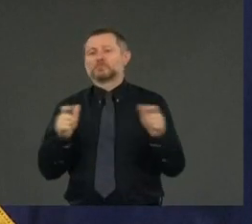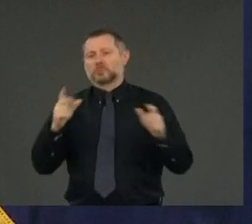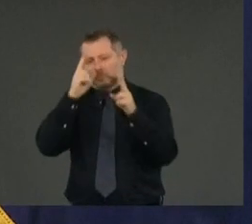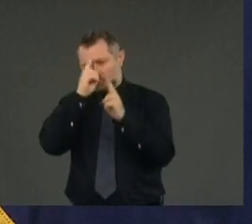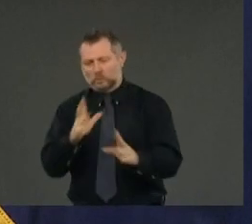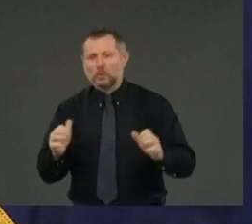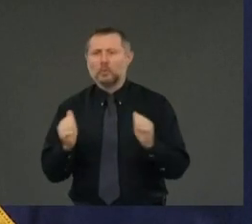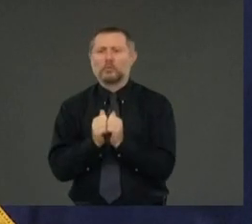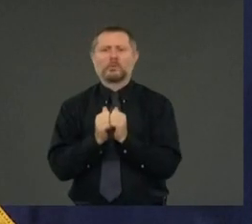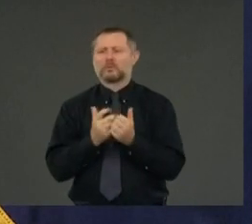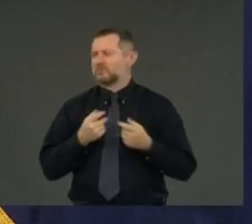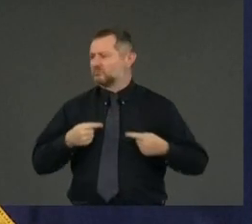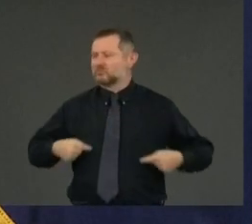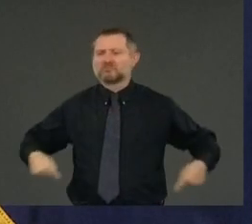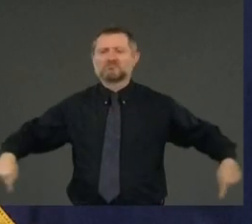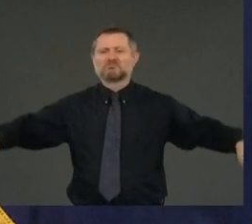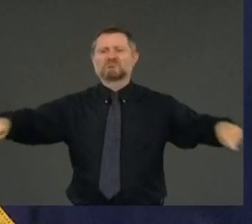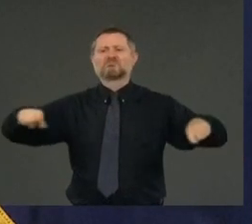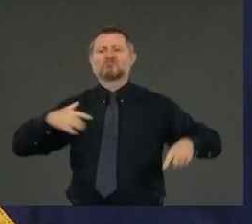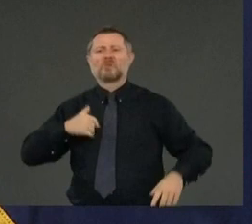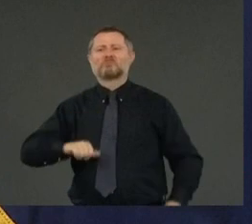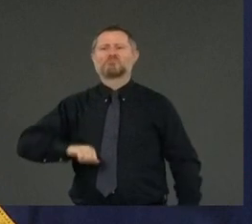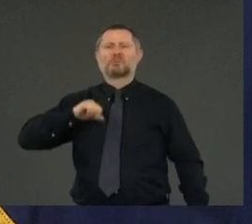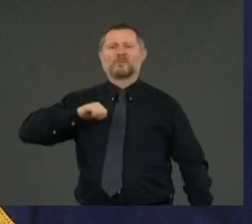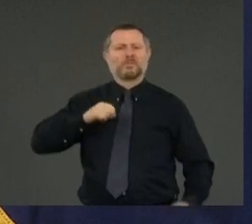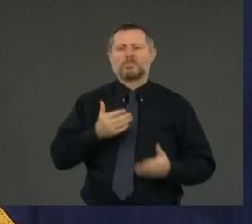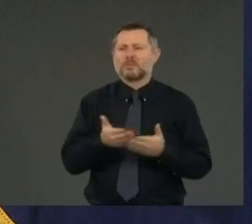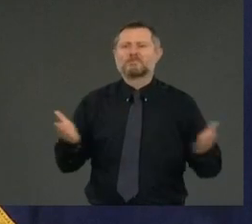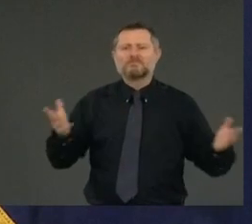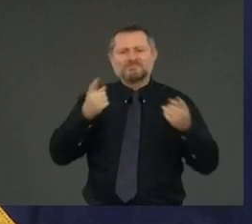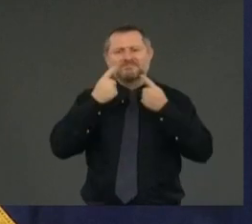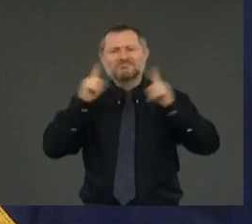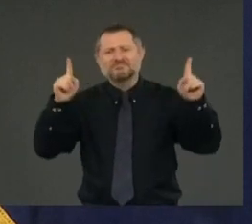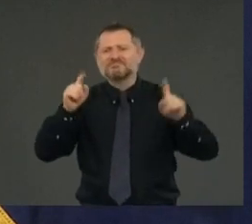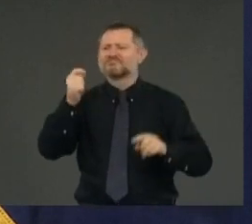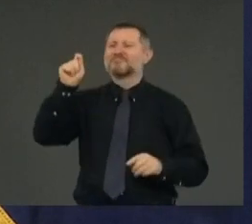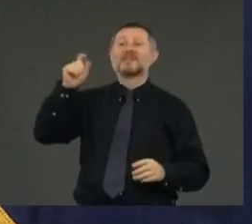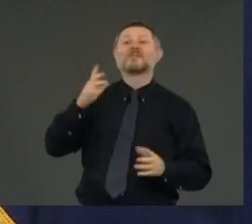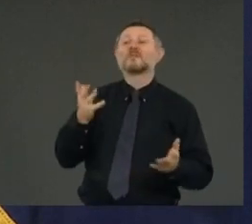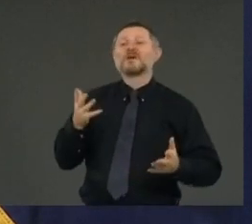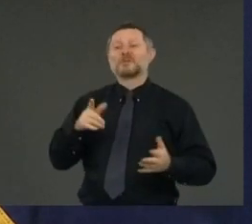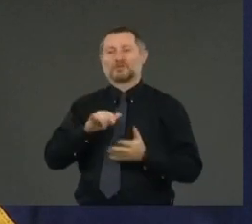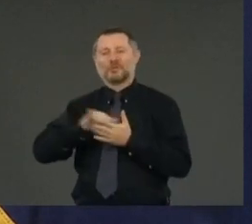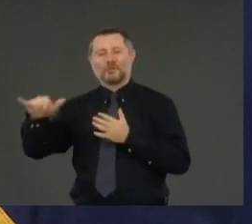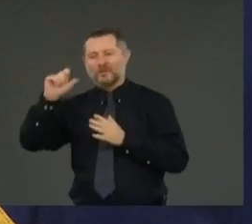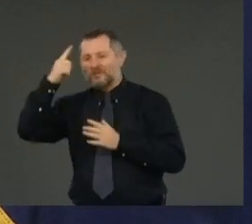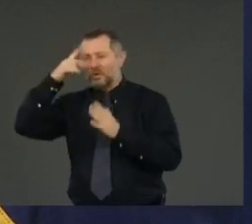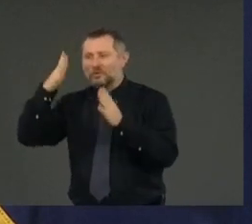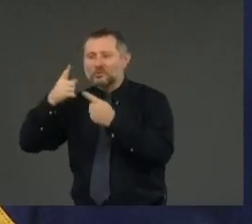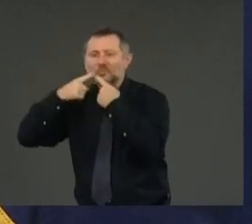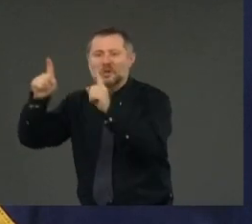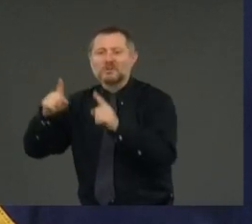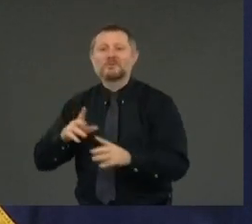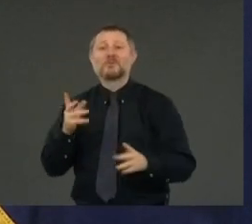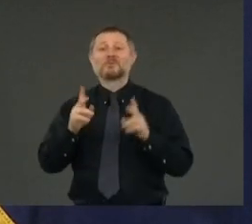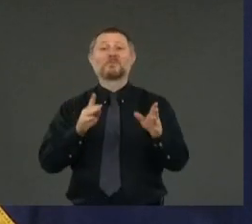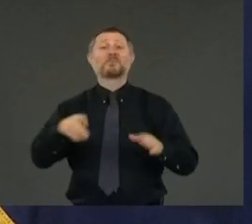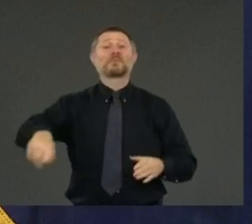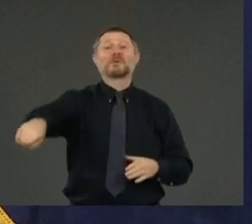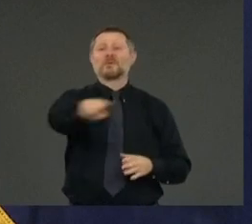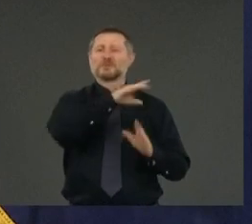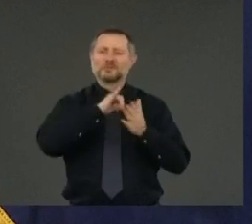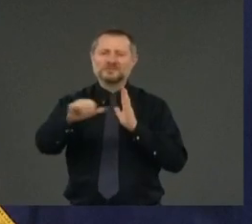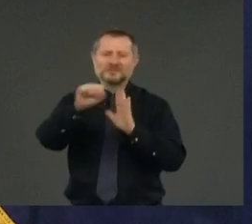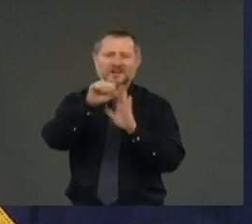this. And I'm proud of what they did. I'm proud of what the government did. I'm proud of what the people of the state did. But you needed